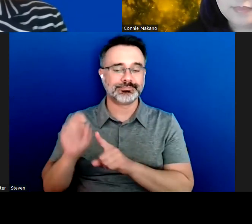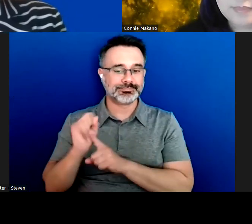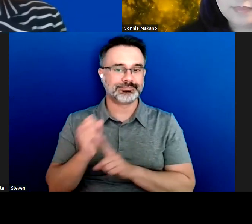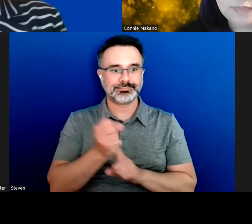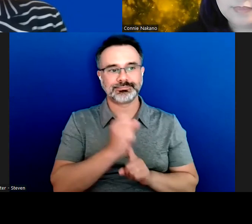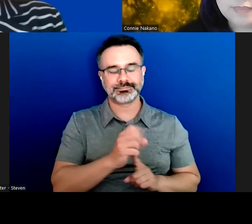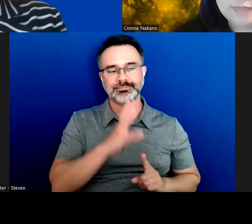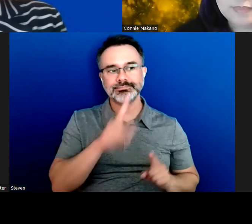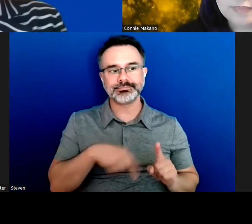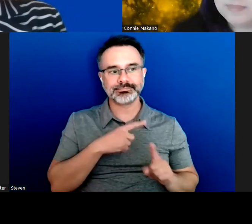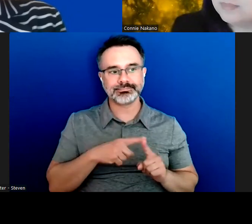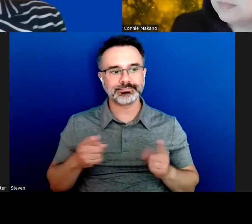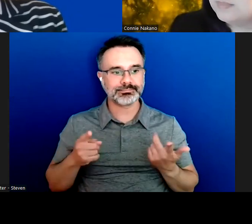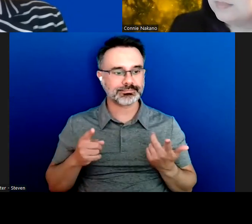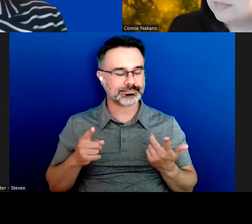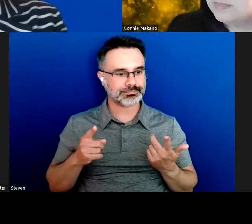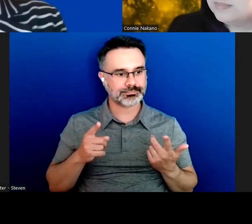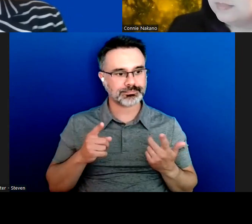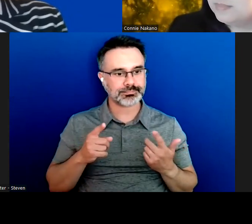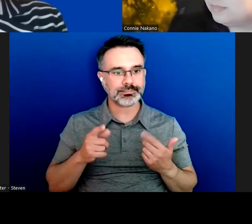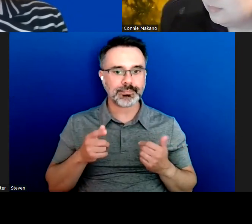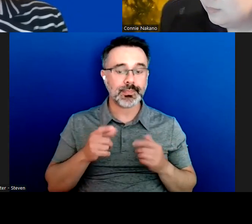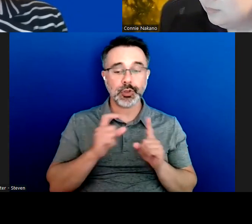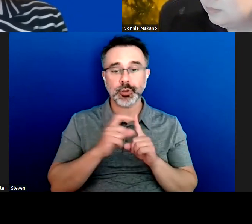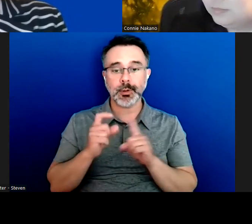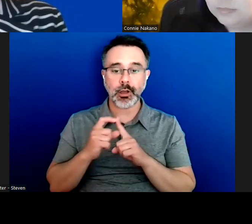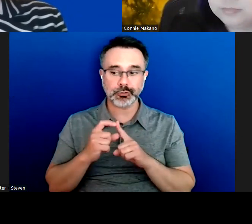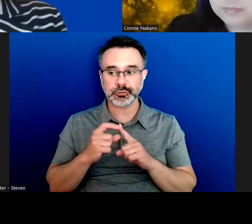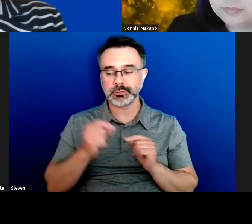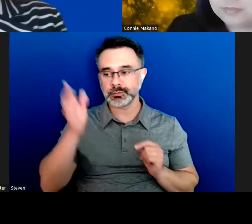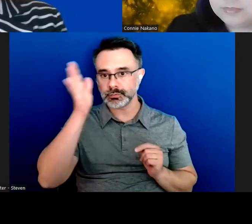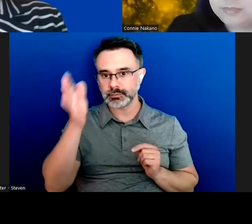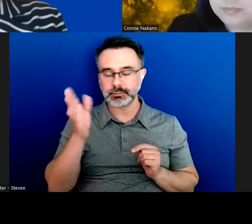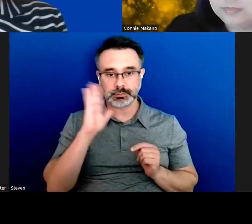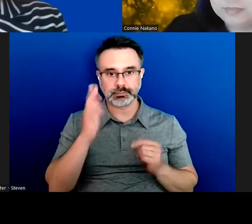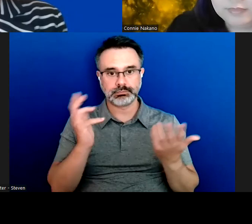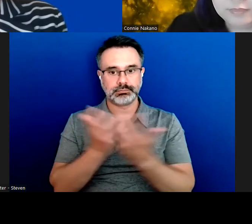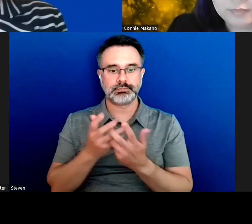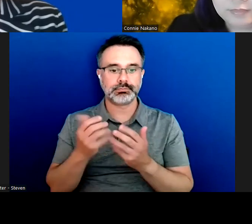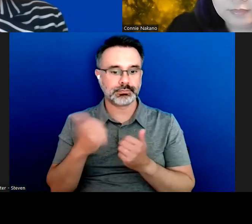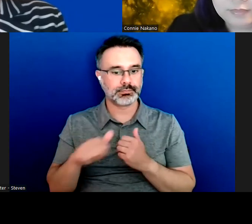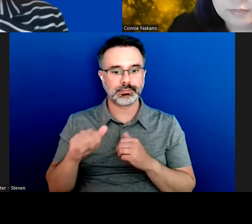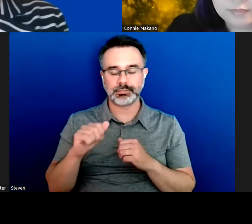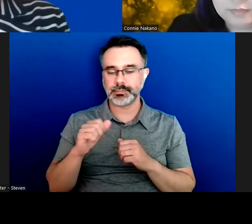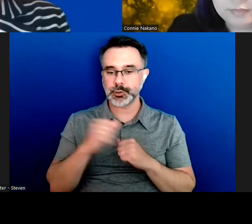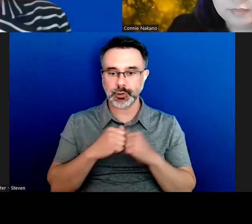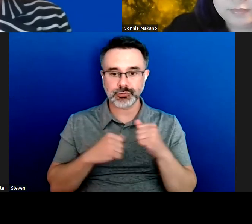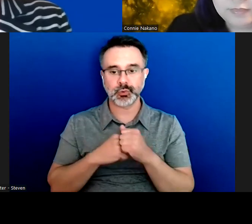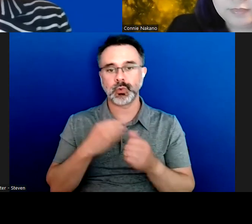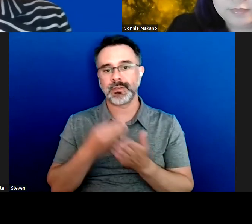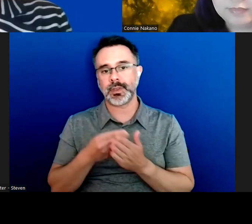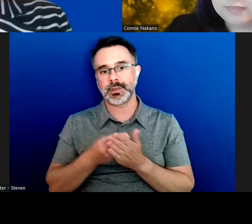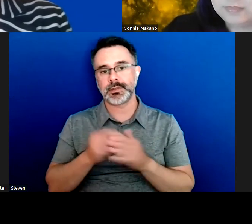future terminology, and that terminology would align with any changes to the system, any structural or funding